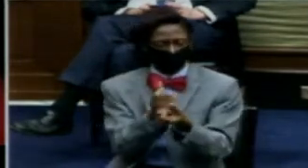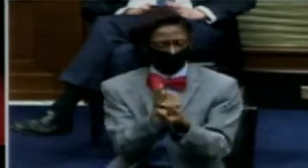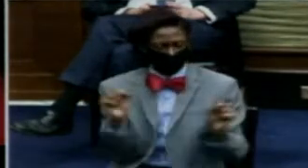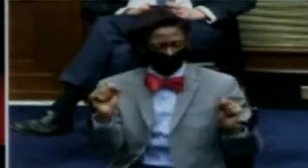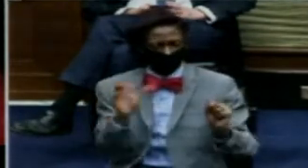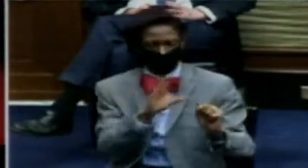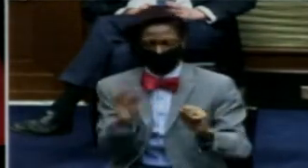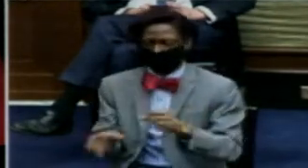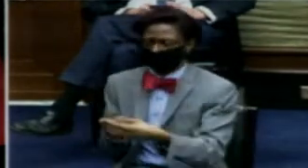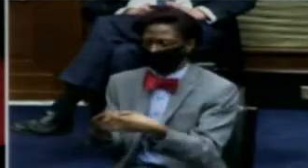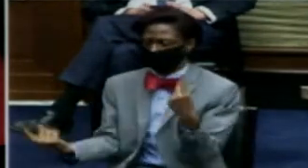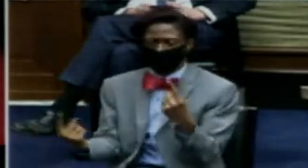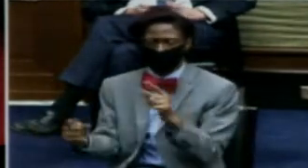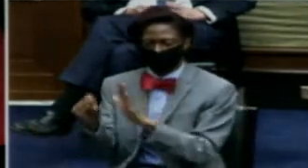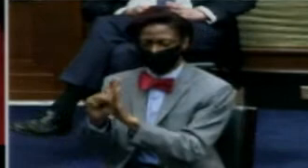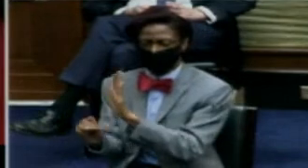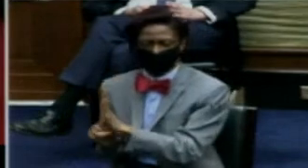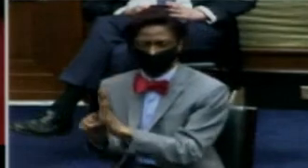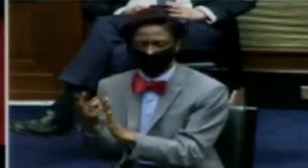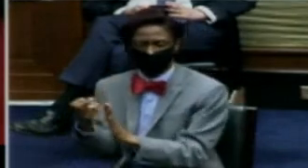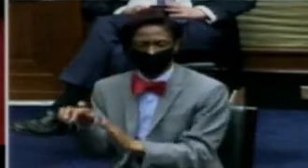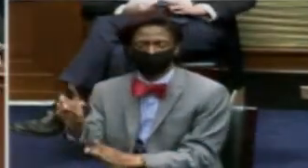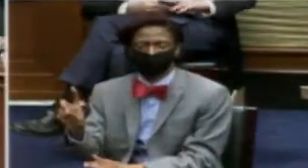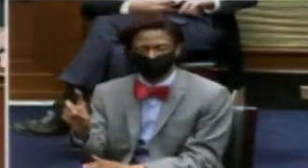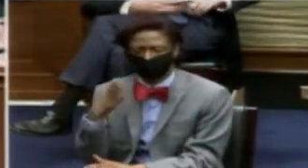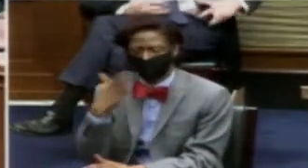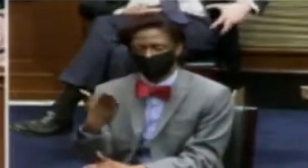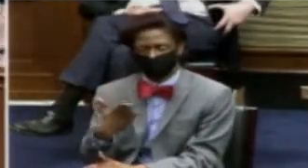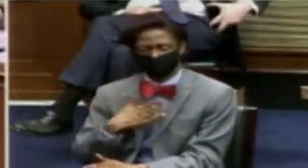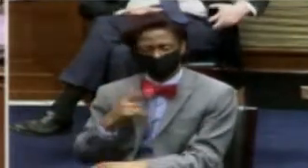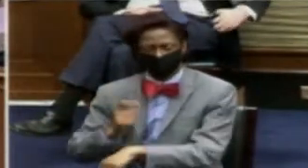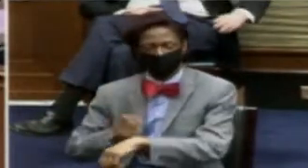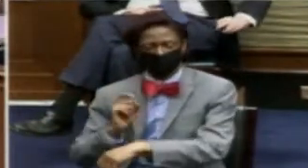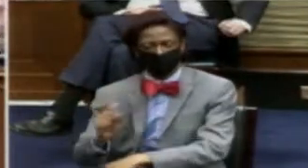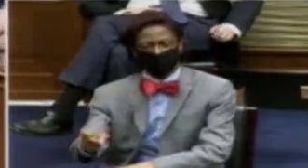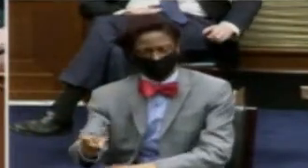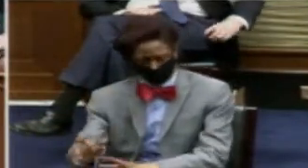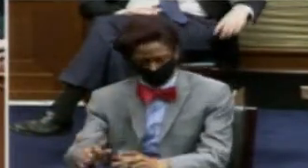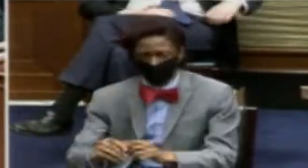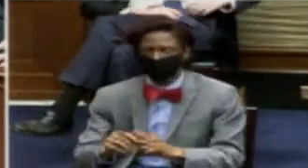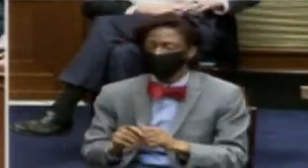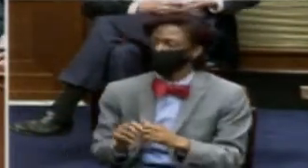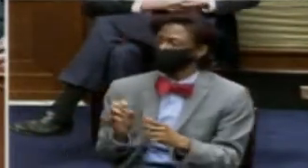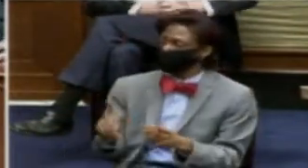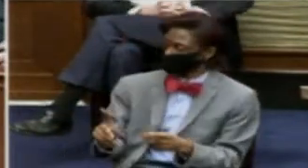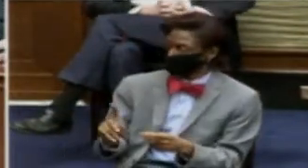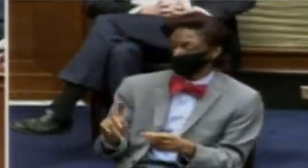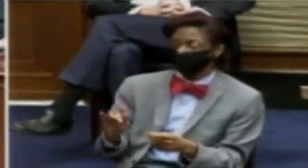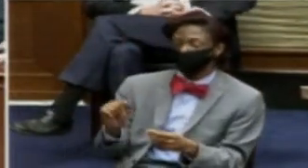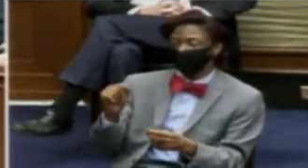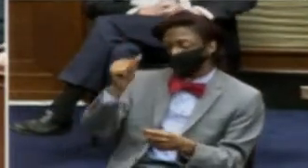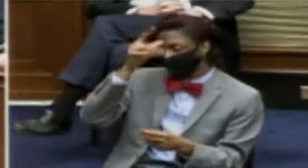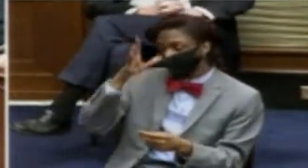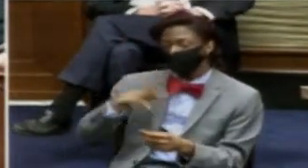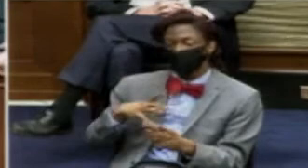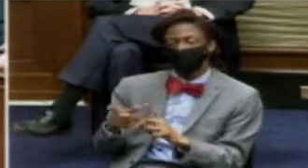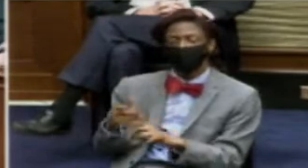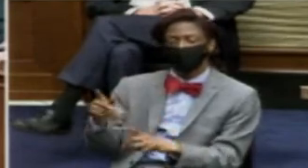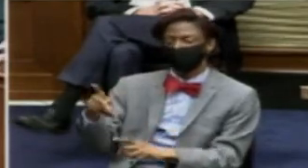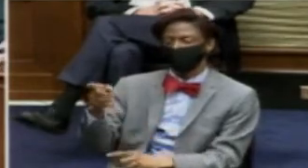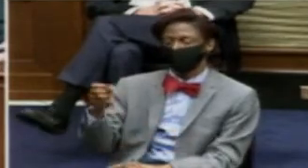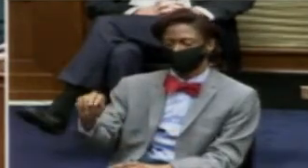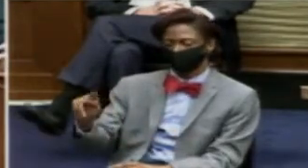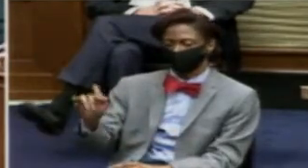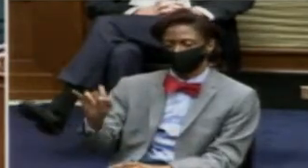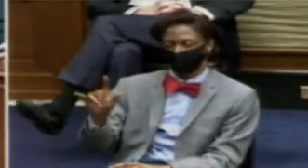statehood. Thank you, and I yield back. The gentlelady yields back. And the gentleman from Pennsylvania, Mr. Keller,